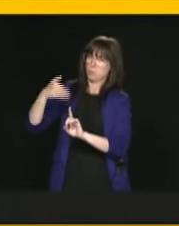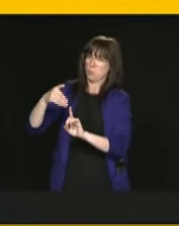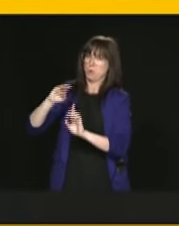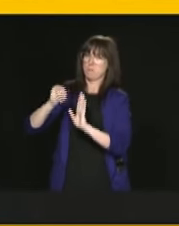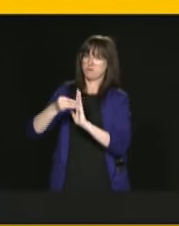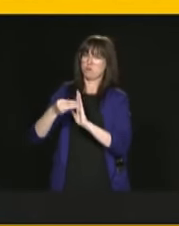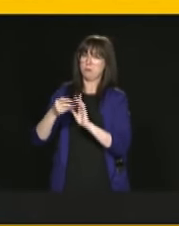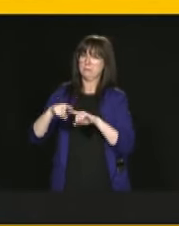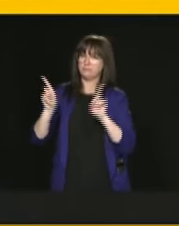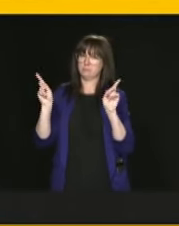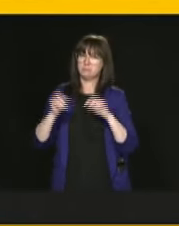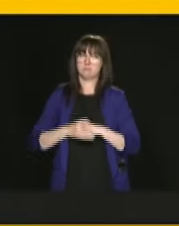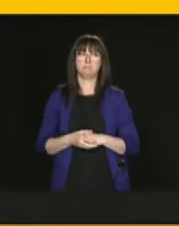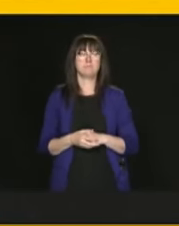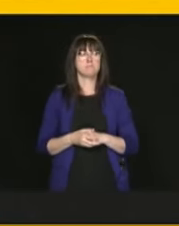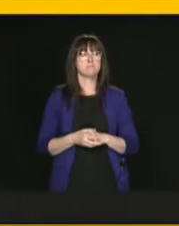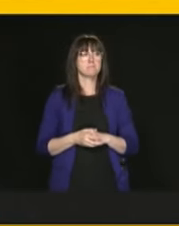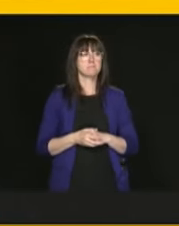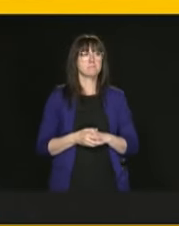The situation in Montreal,